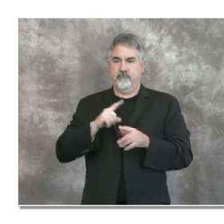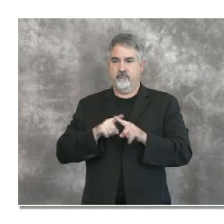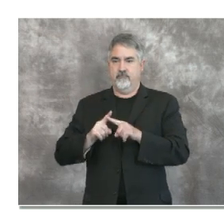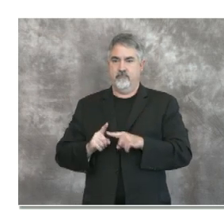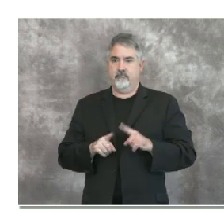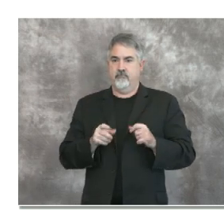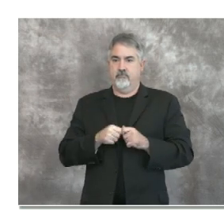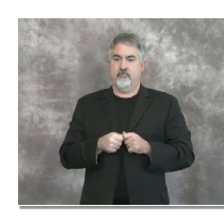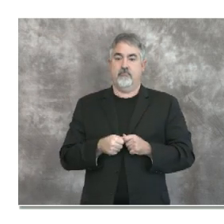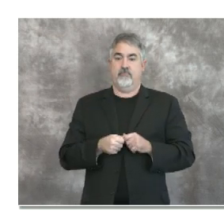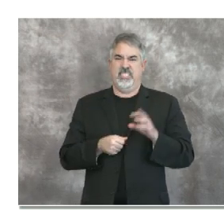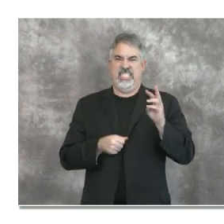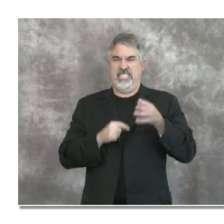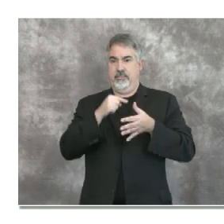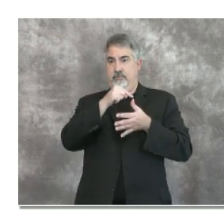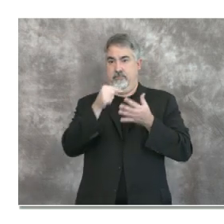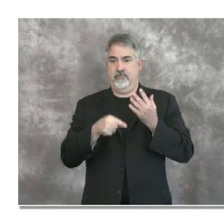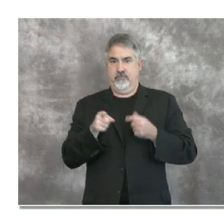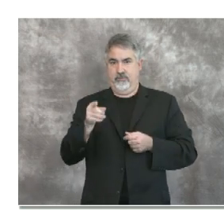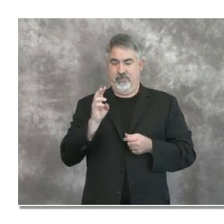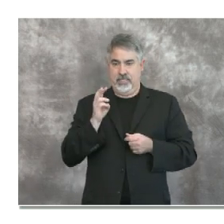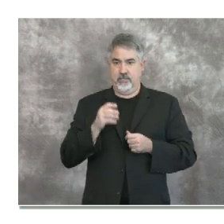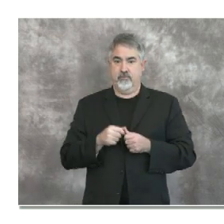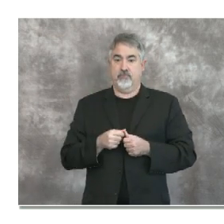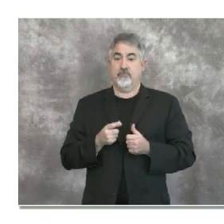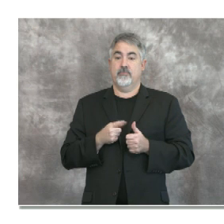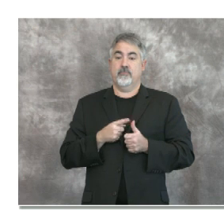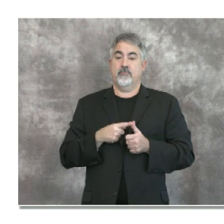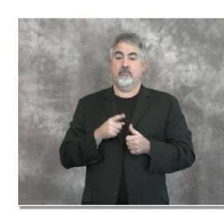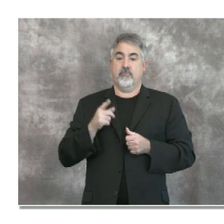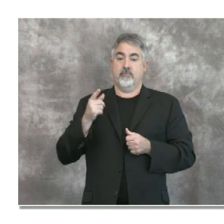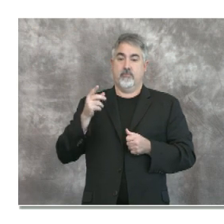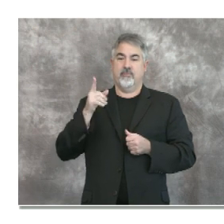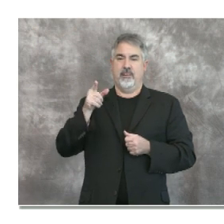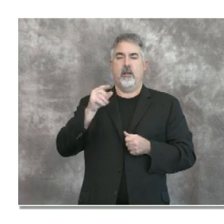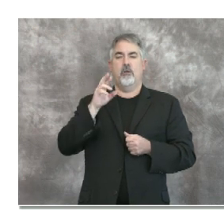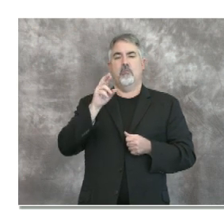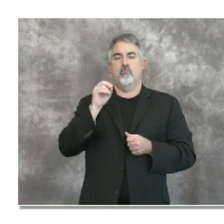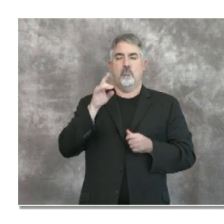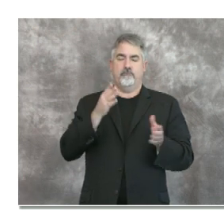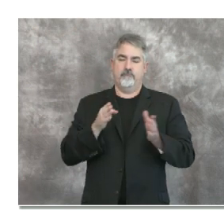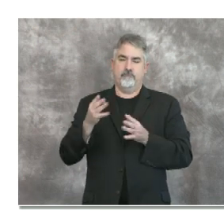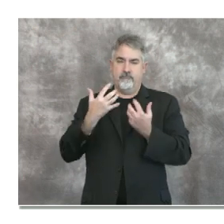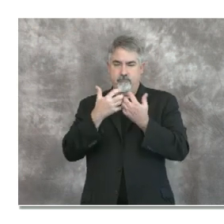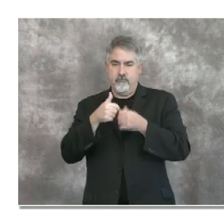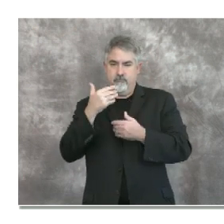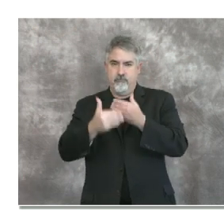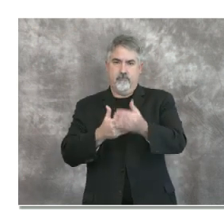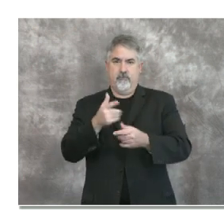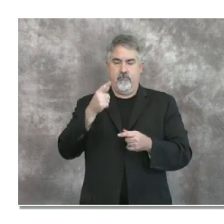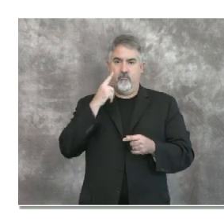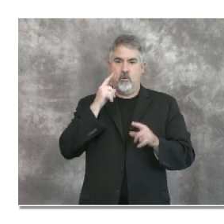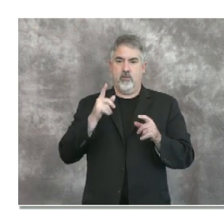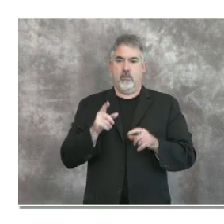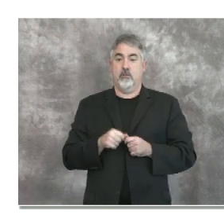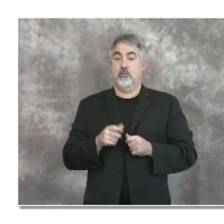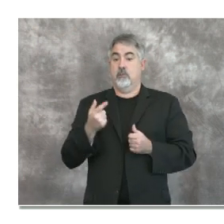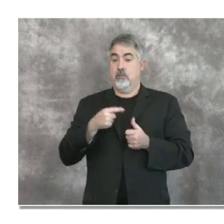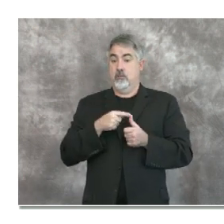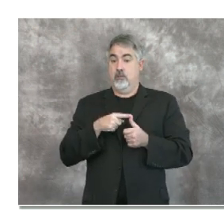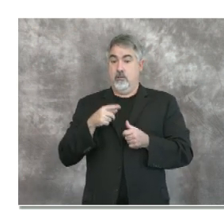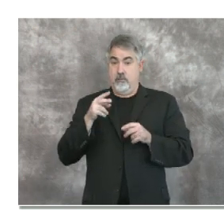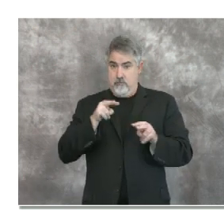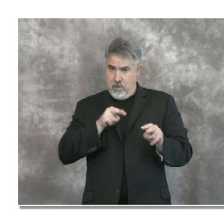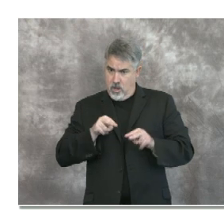components of the governor's roadmap. And it is specifically the ability to monitor